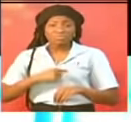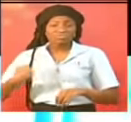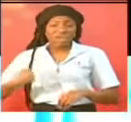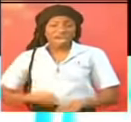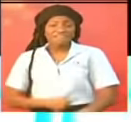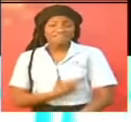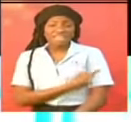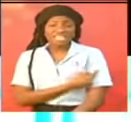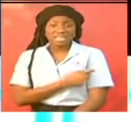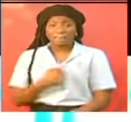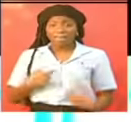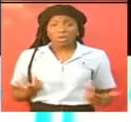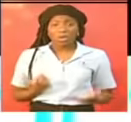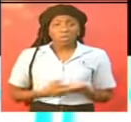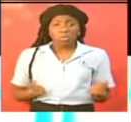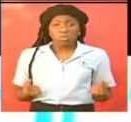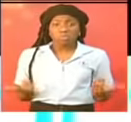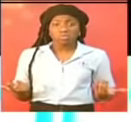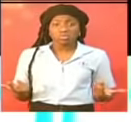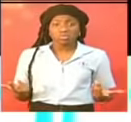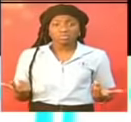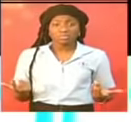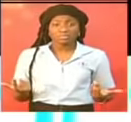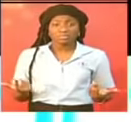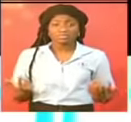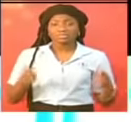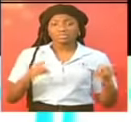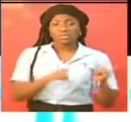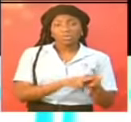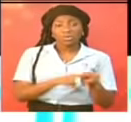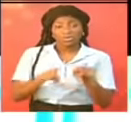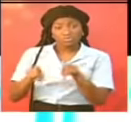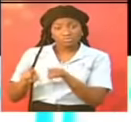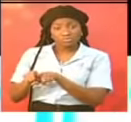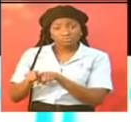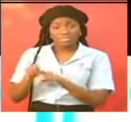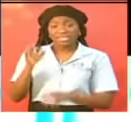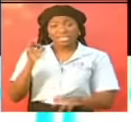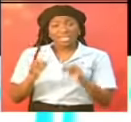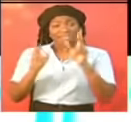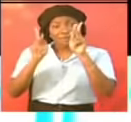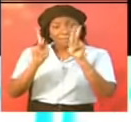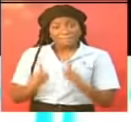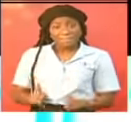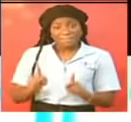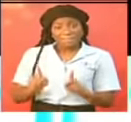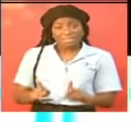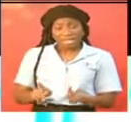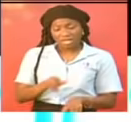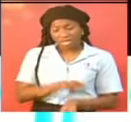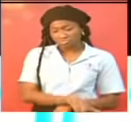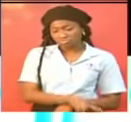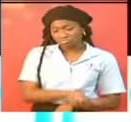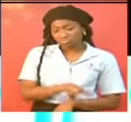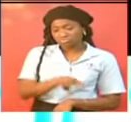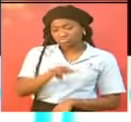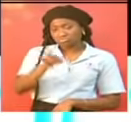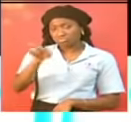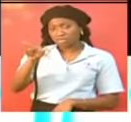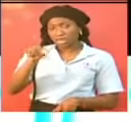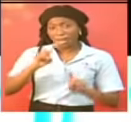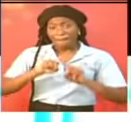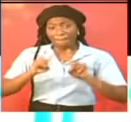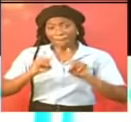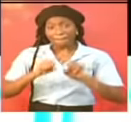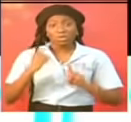two, a person who travels having gotten their first dose of the vaccine